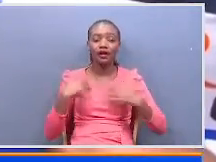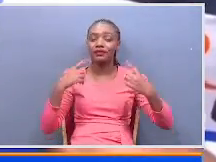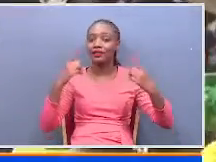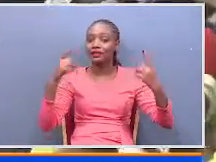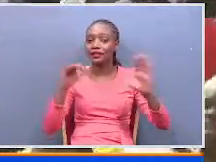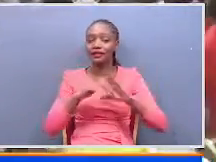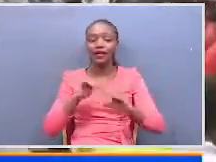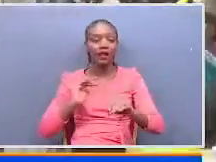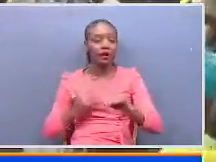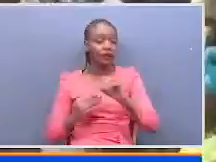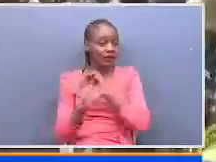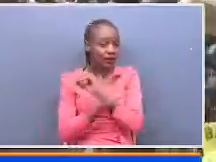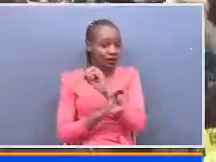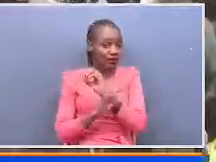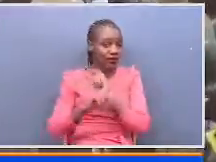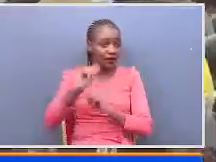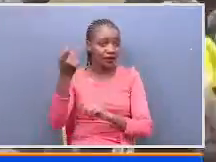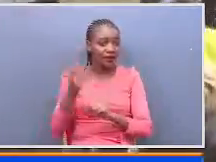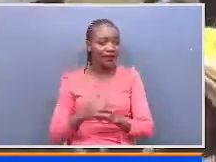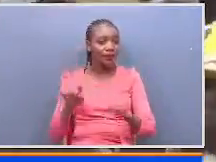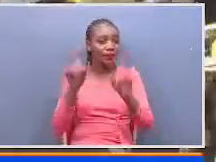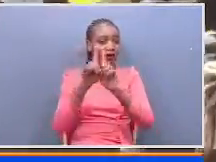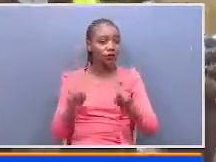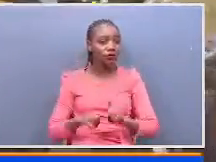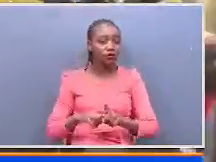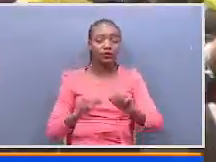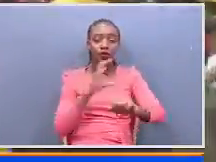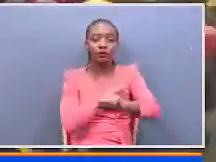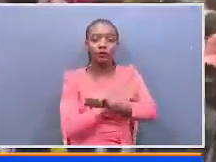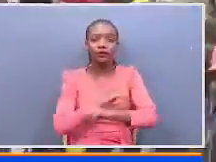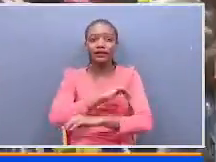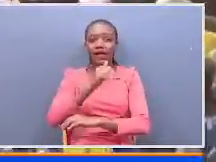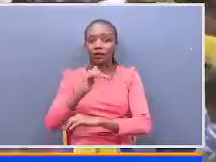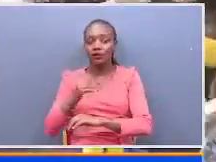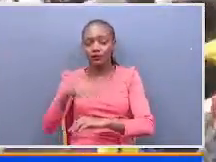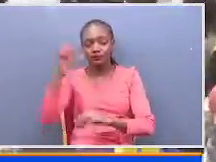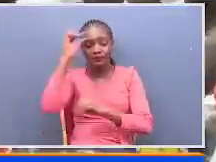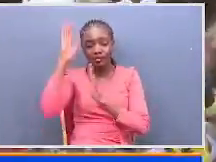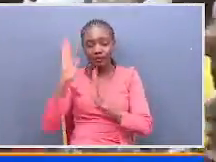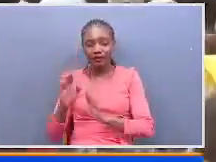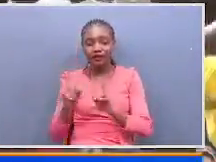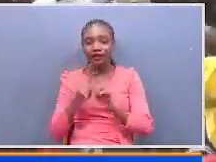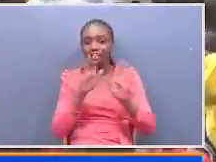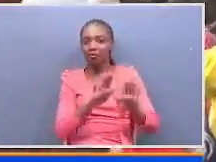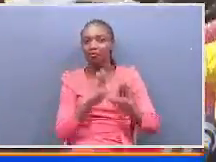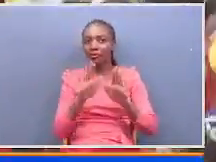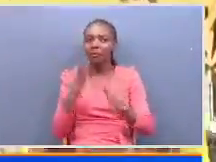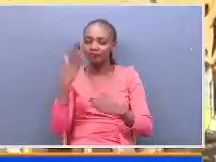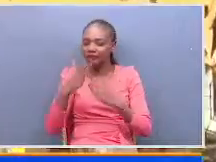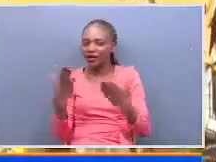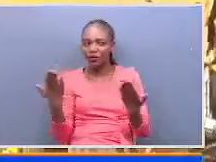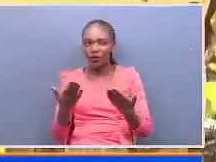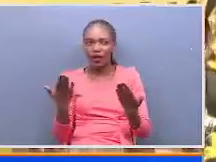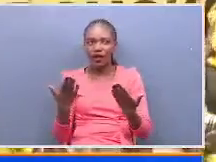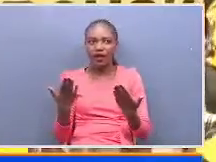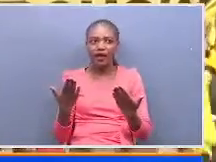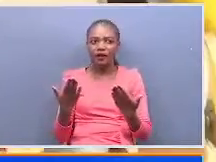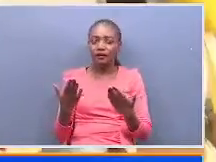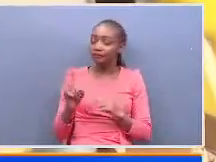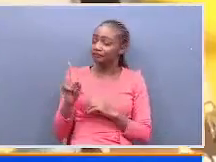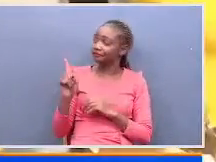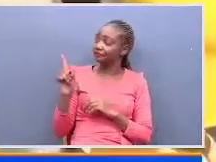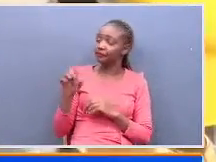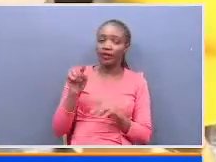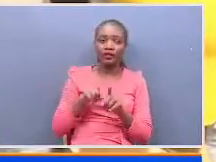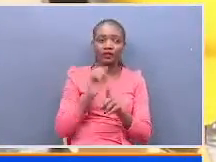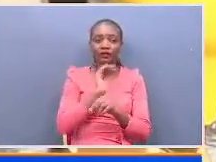country, Kenya. In Bomet County, Governor Professor Hilary Bachok ended his campaigns at Silibet Stadium, where he called on